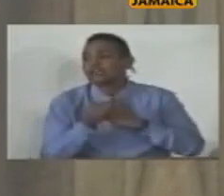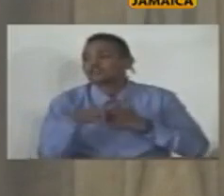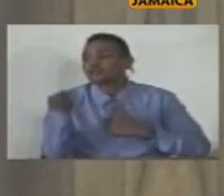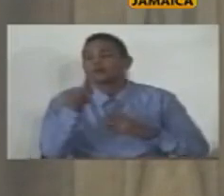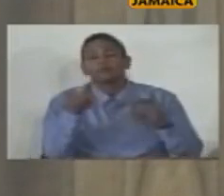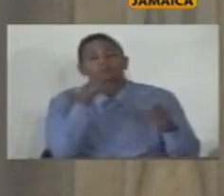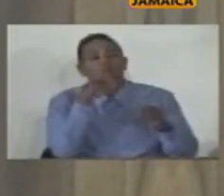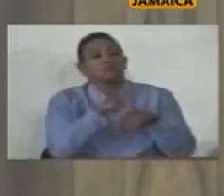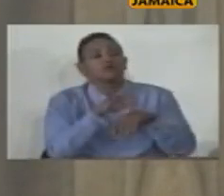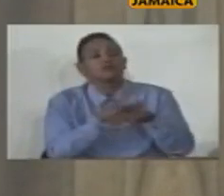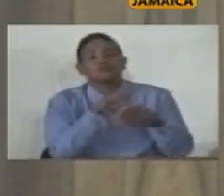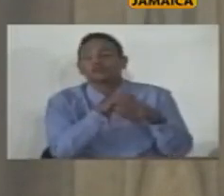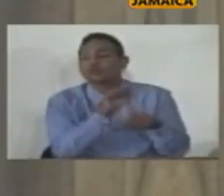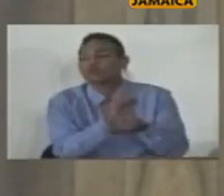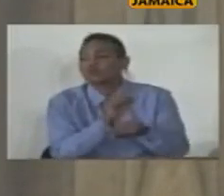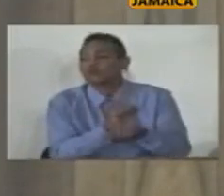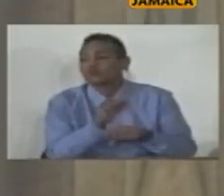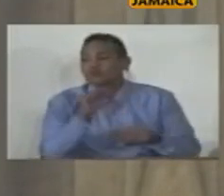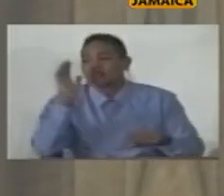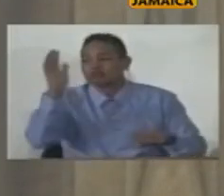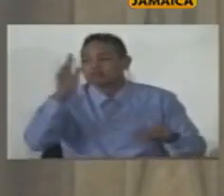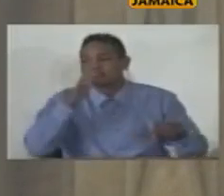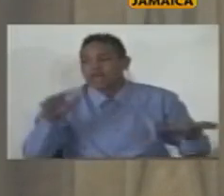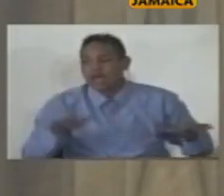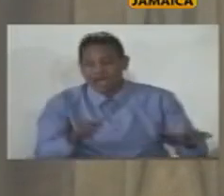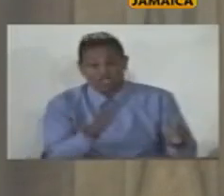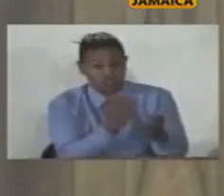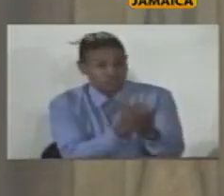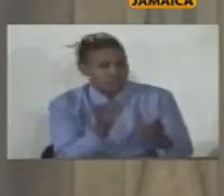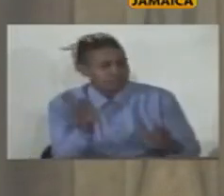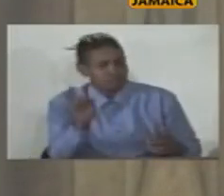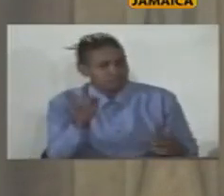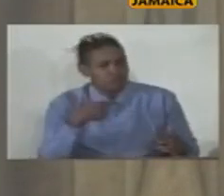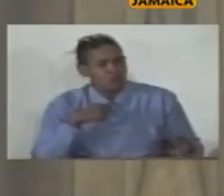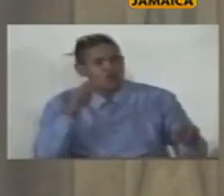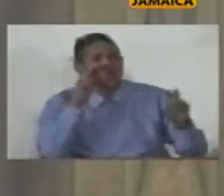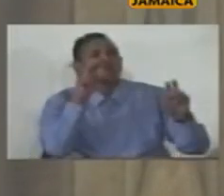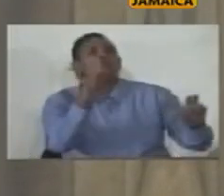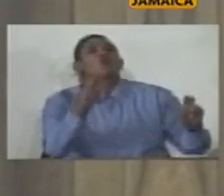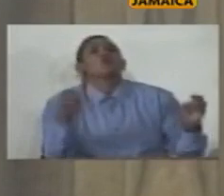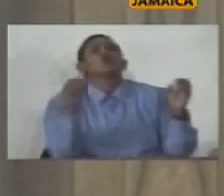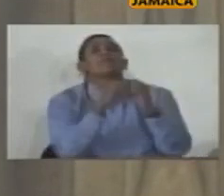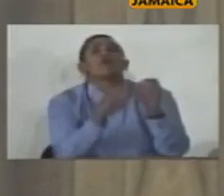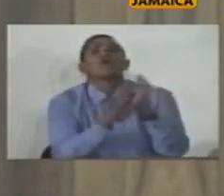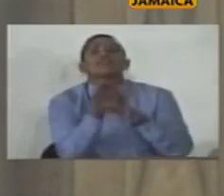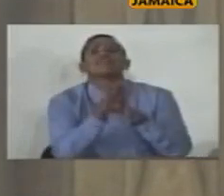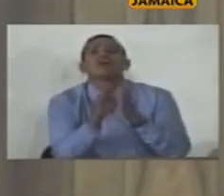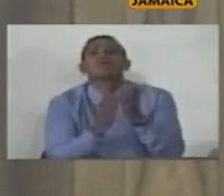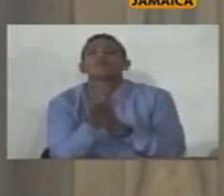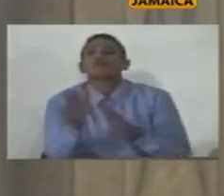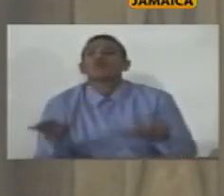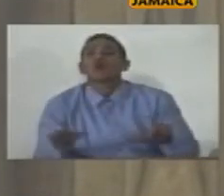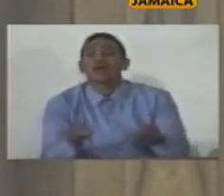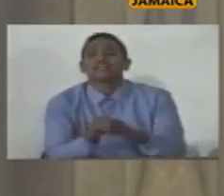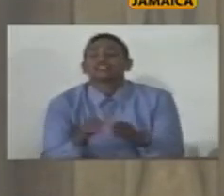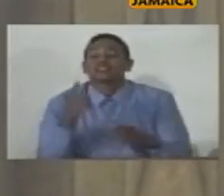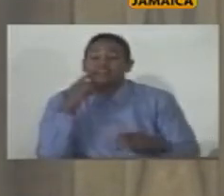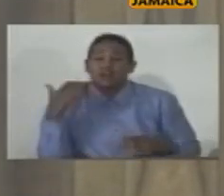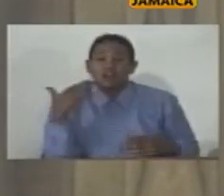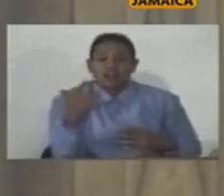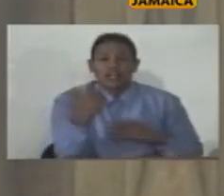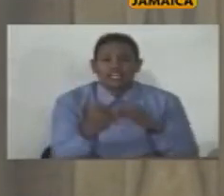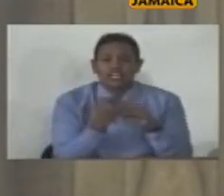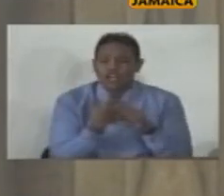Mr. Speaker, action does not stop here. We are looking ahead to bring even more development through action in the coming year. We